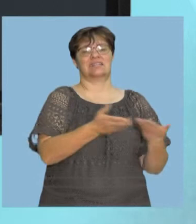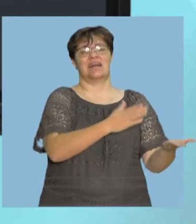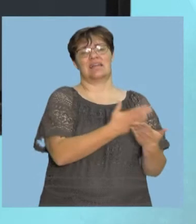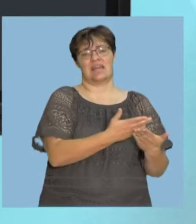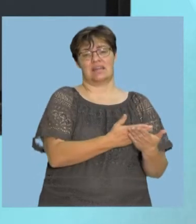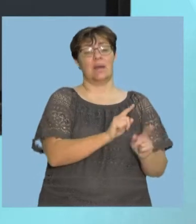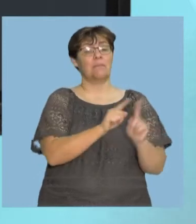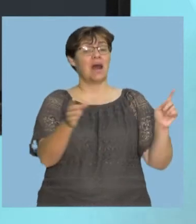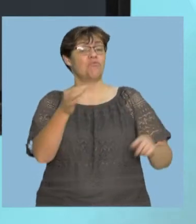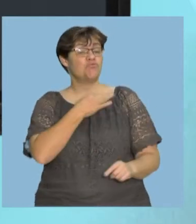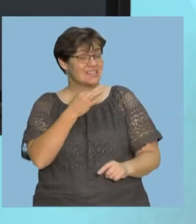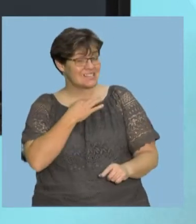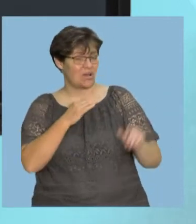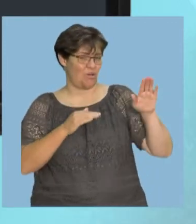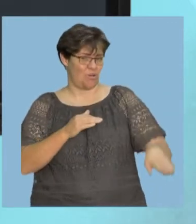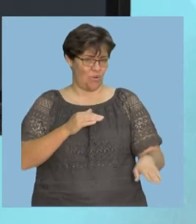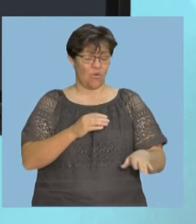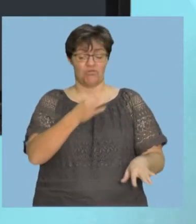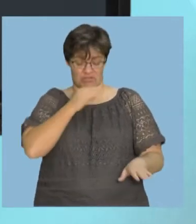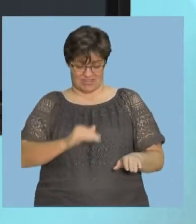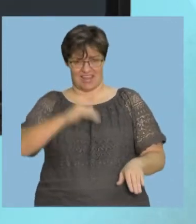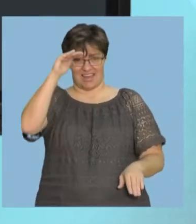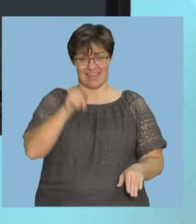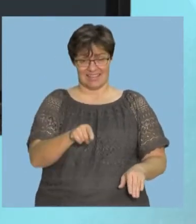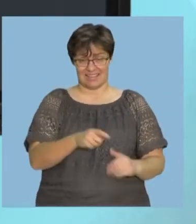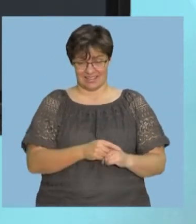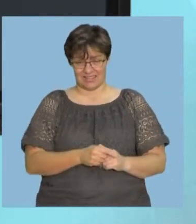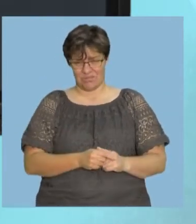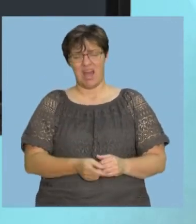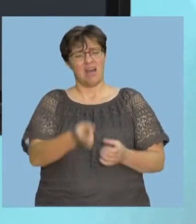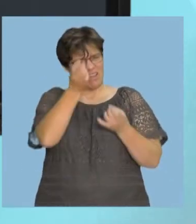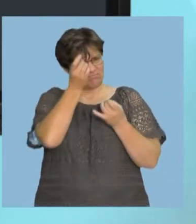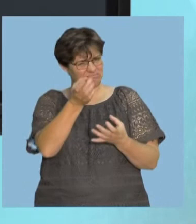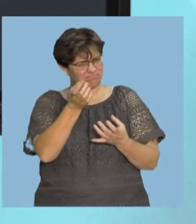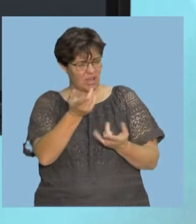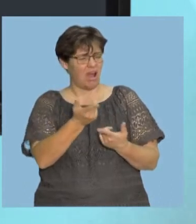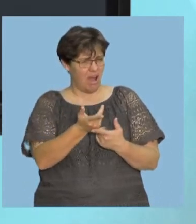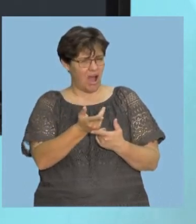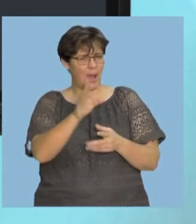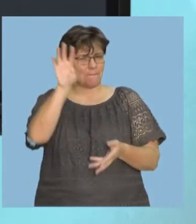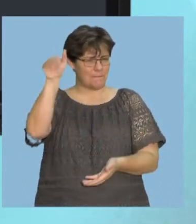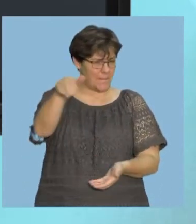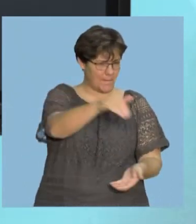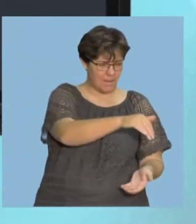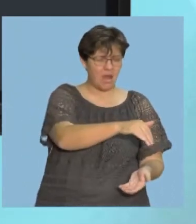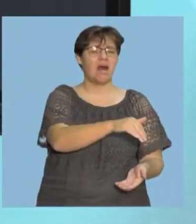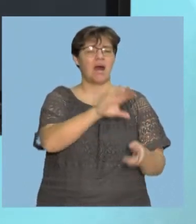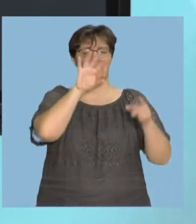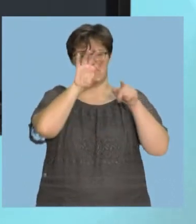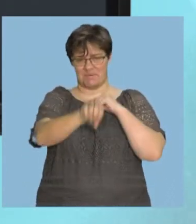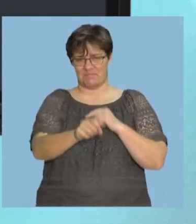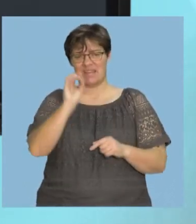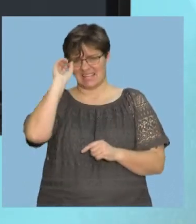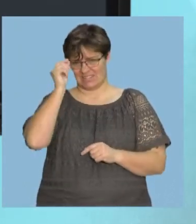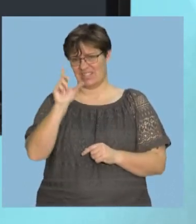hospitalized or dying from that is lower. It's an interesting problem we solve using data and arriving at some conclusion. Then